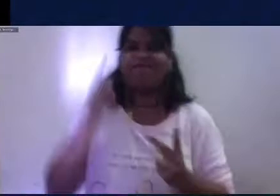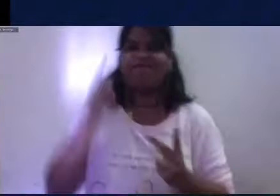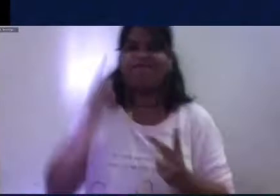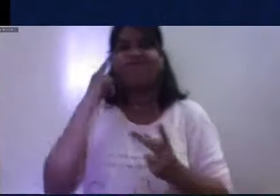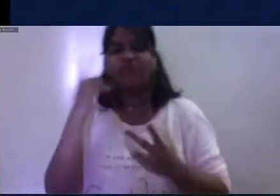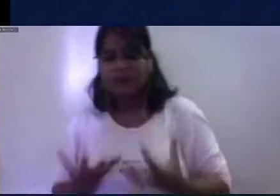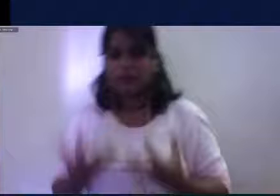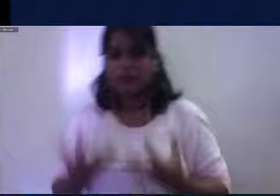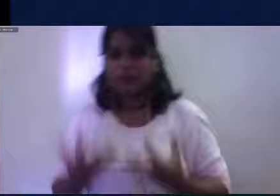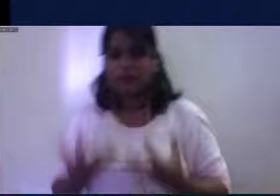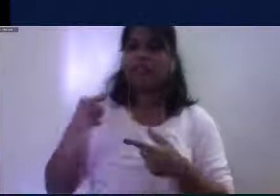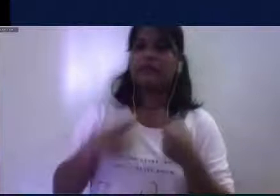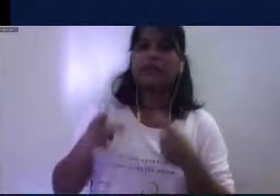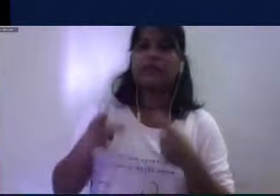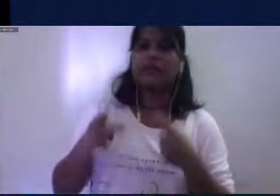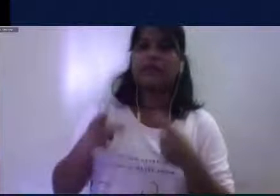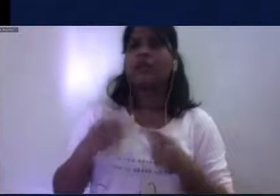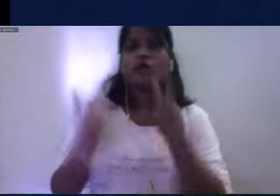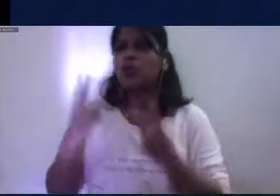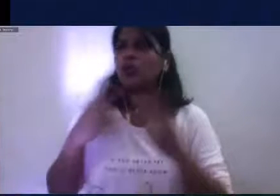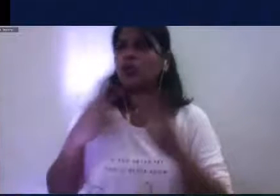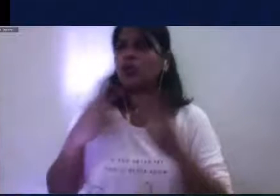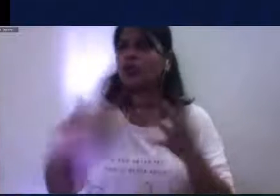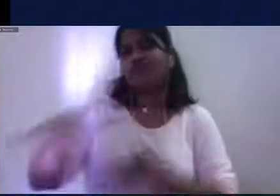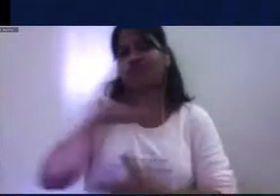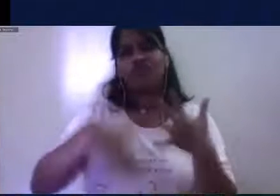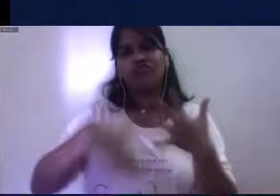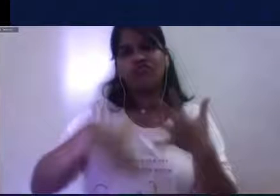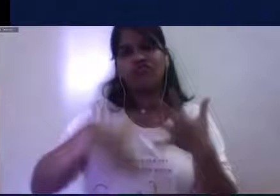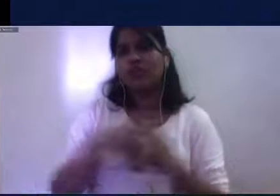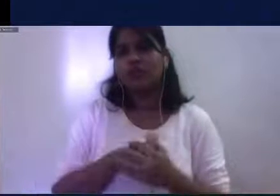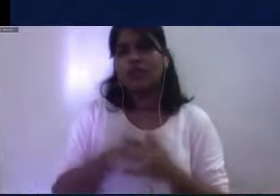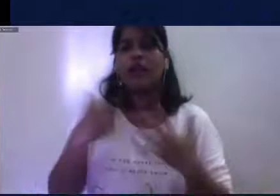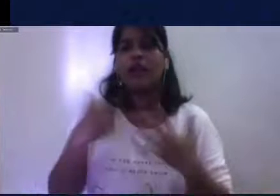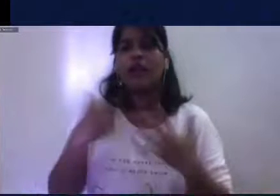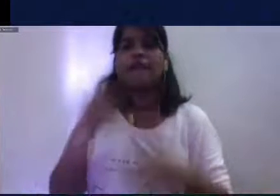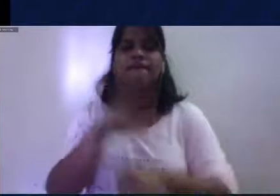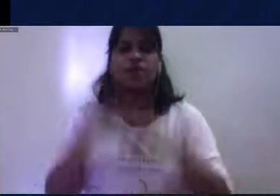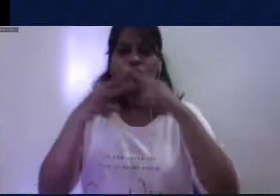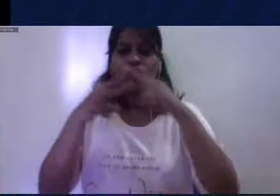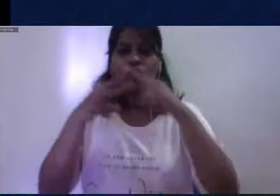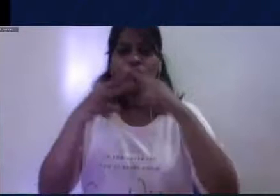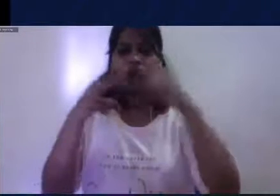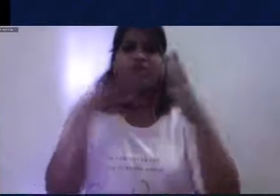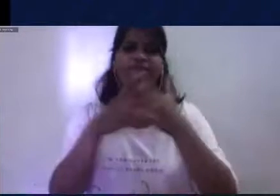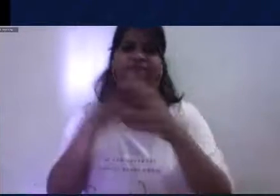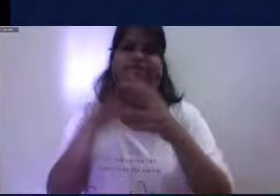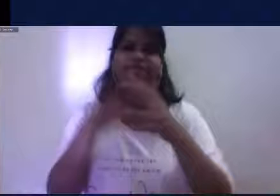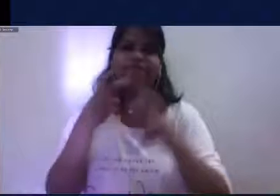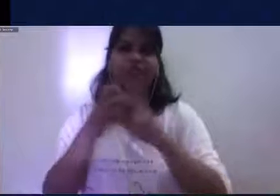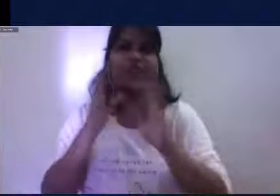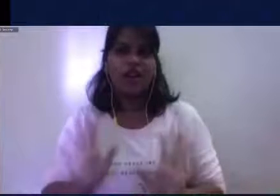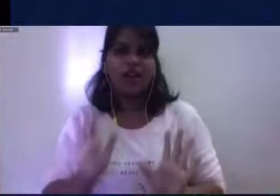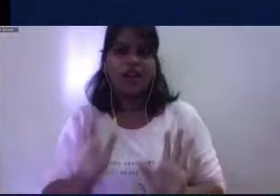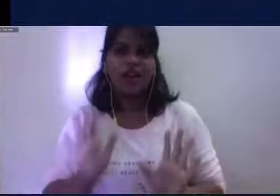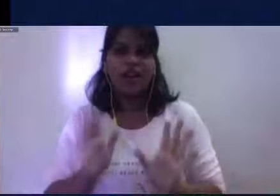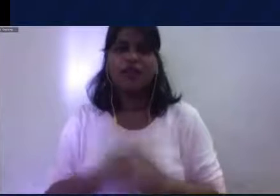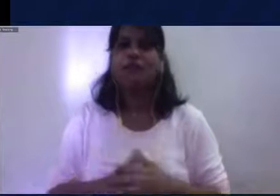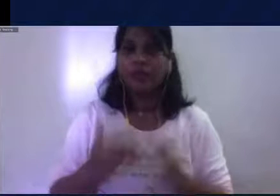and they said that we kind of looked around in the ecosystem and have figured out that there are 2 big obstacles of taking this idea